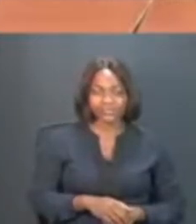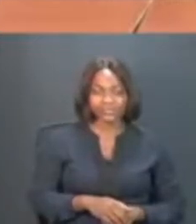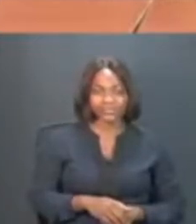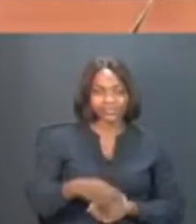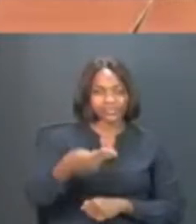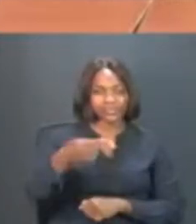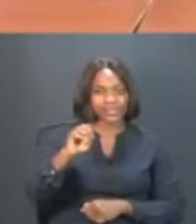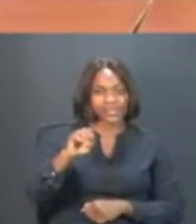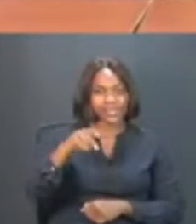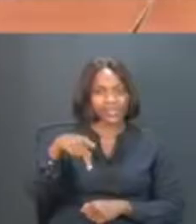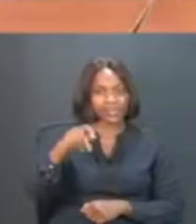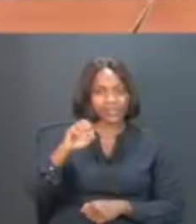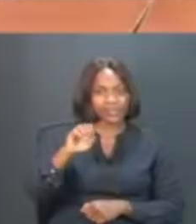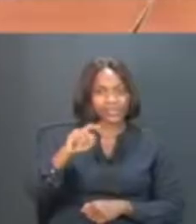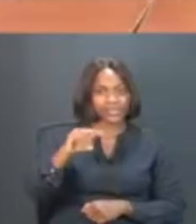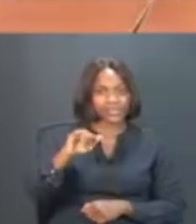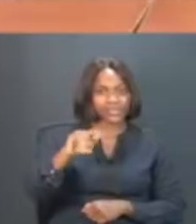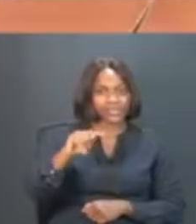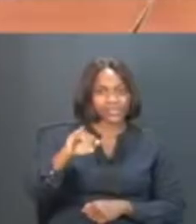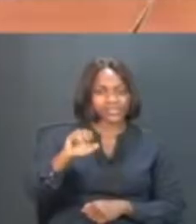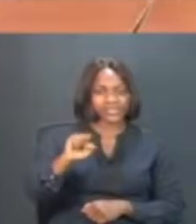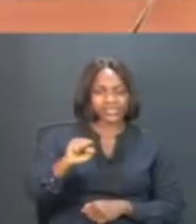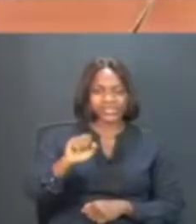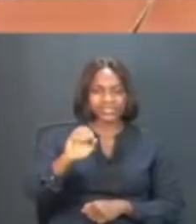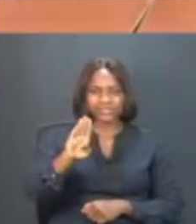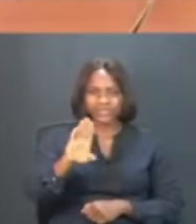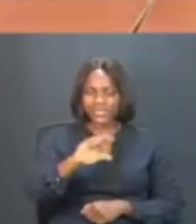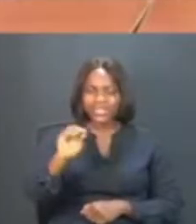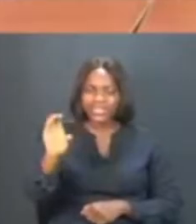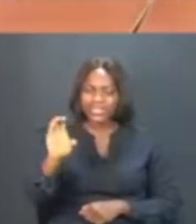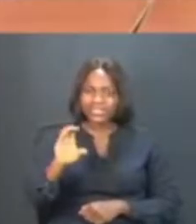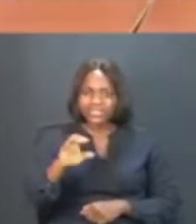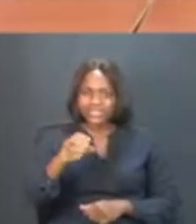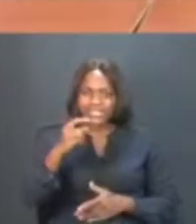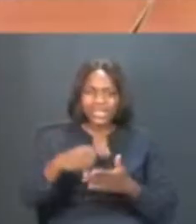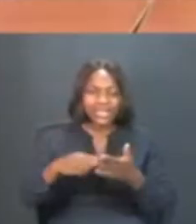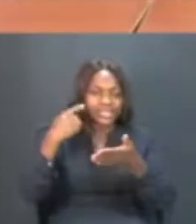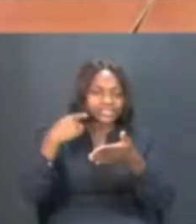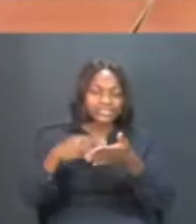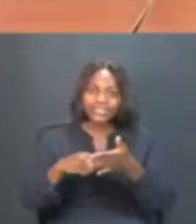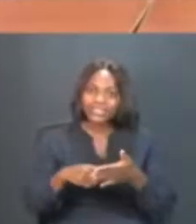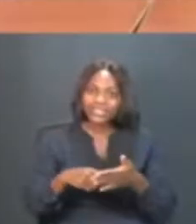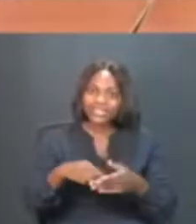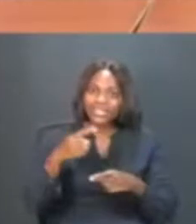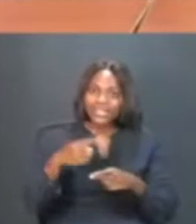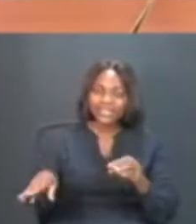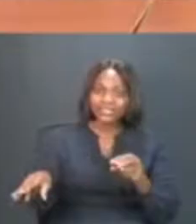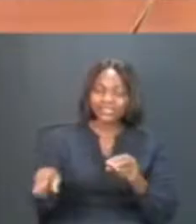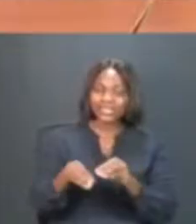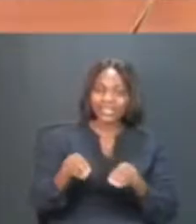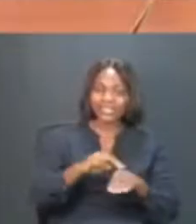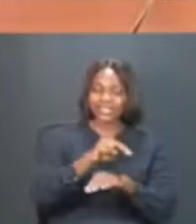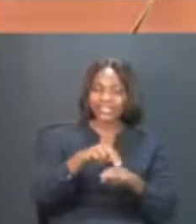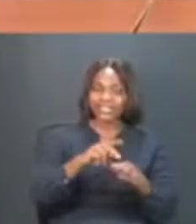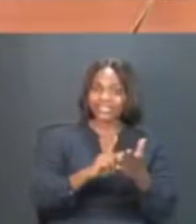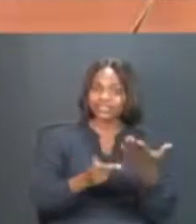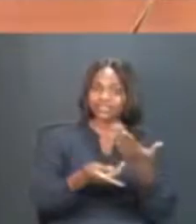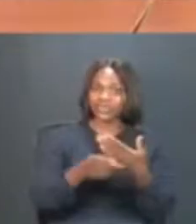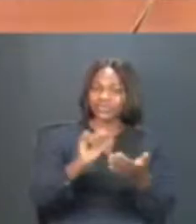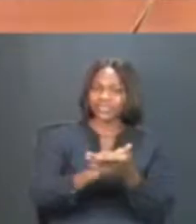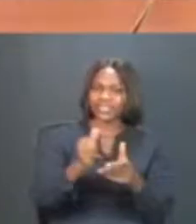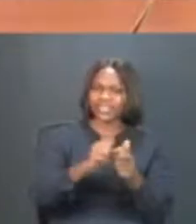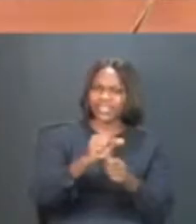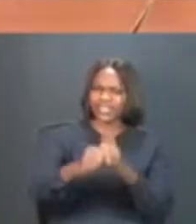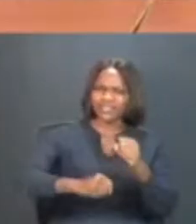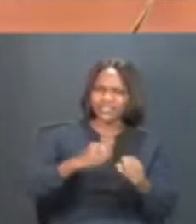it to test for somebody for hepatitis B and C? Can't it be part of the national program that every year, every